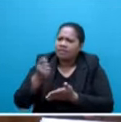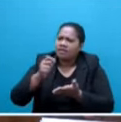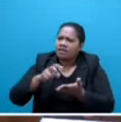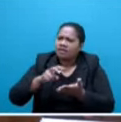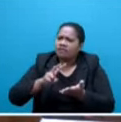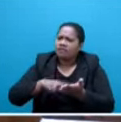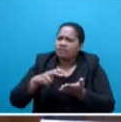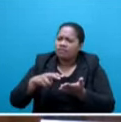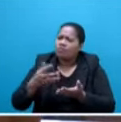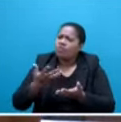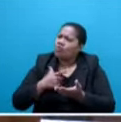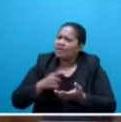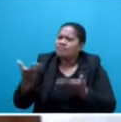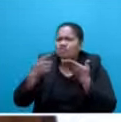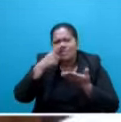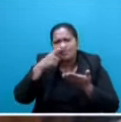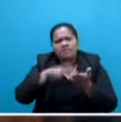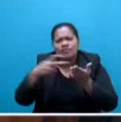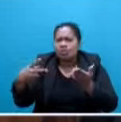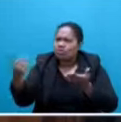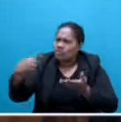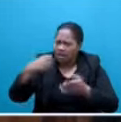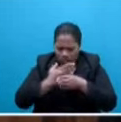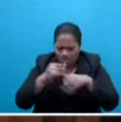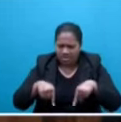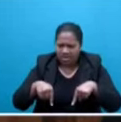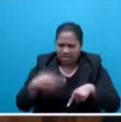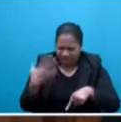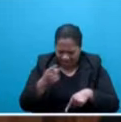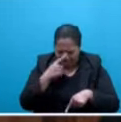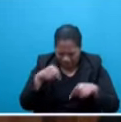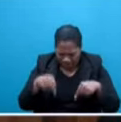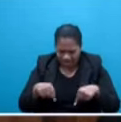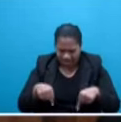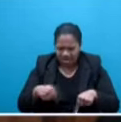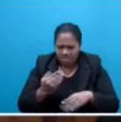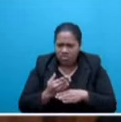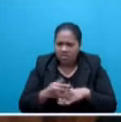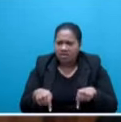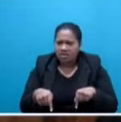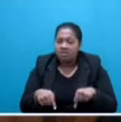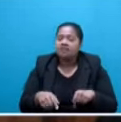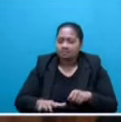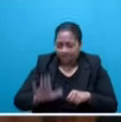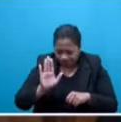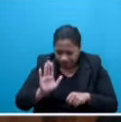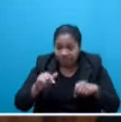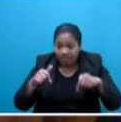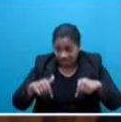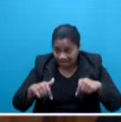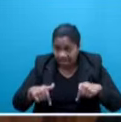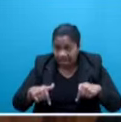much unemployment in Fiji? Honorable Speaker said the reality is that it is very difficult to get